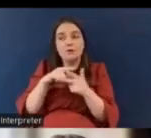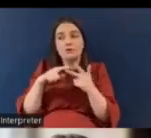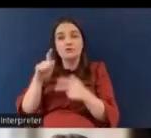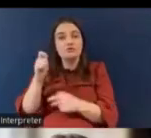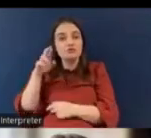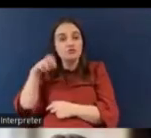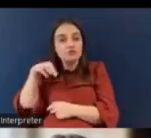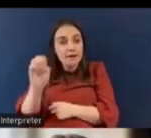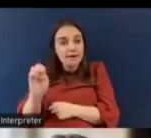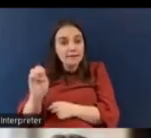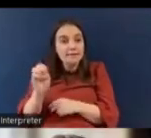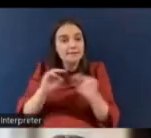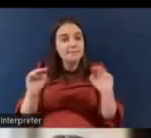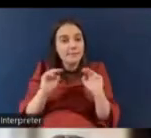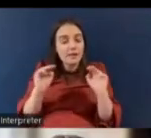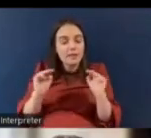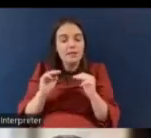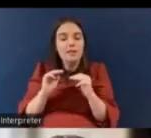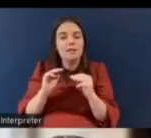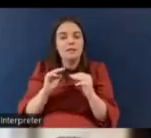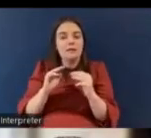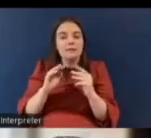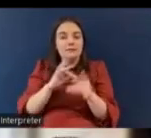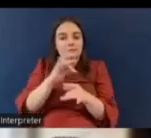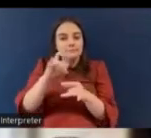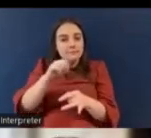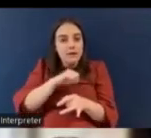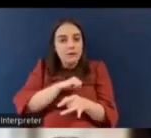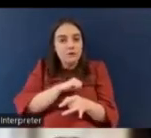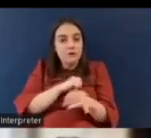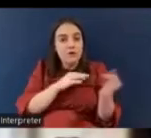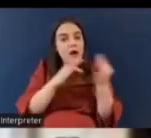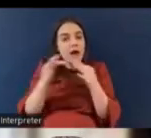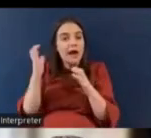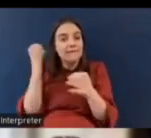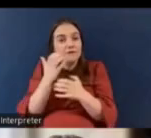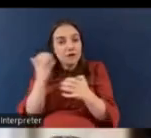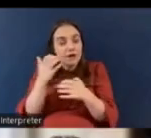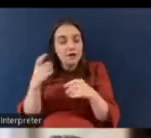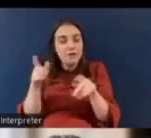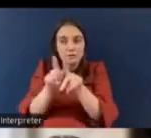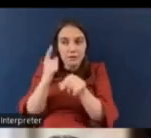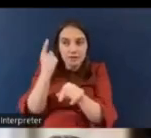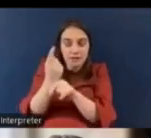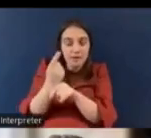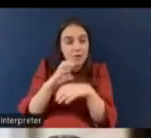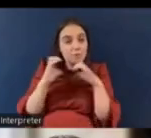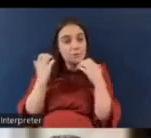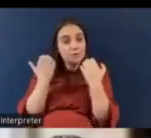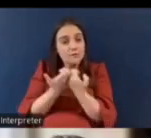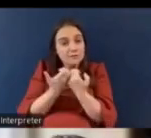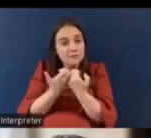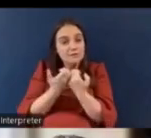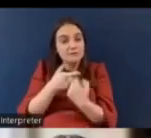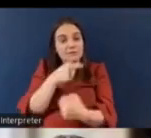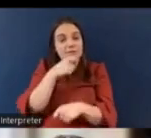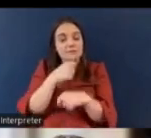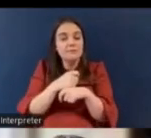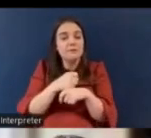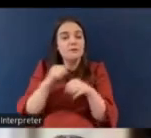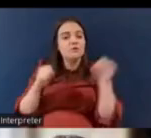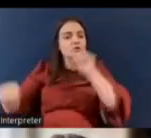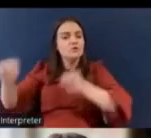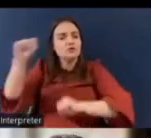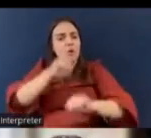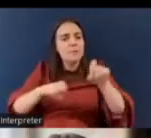and also ensuring that there's aftercare for the community. We also talked about storms hitting, like